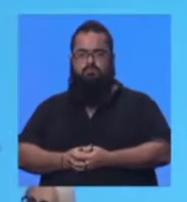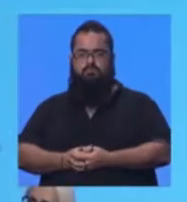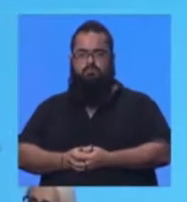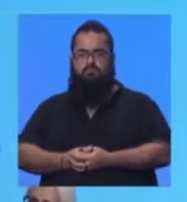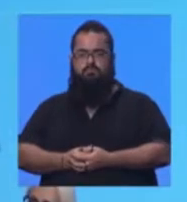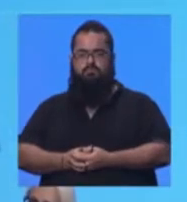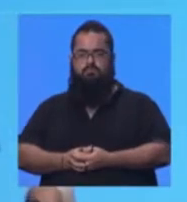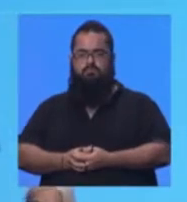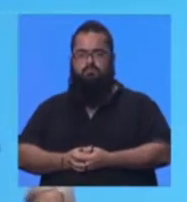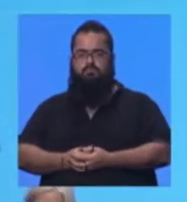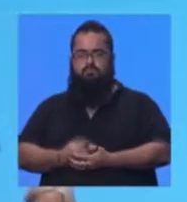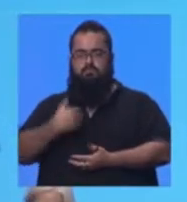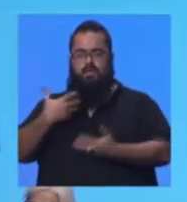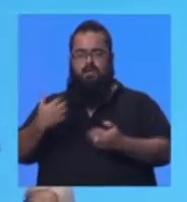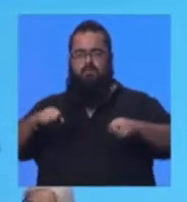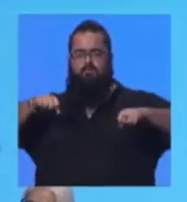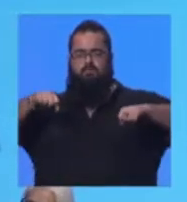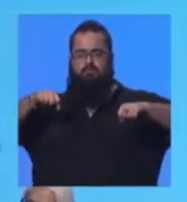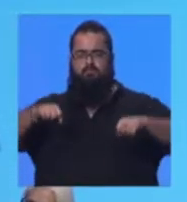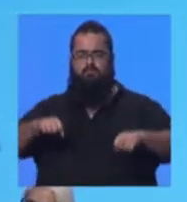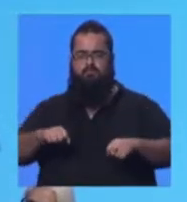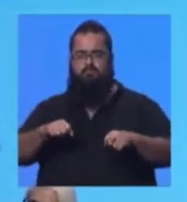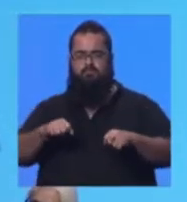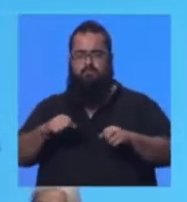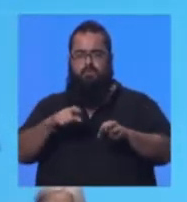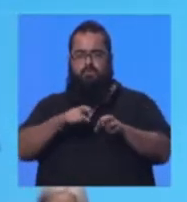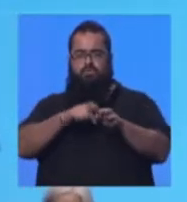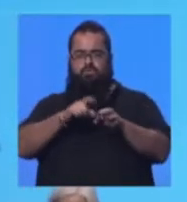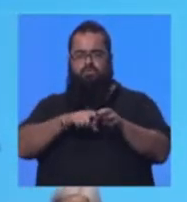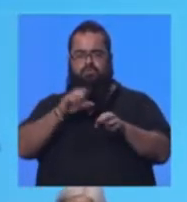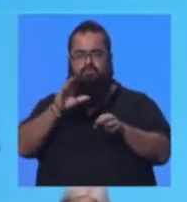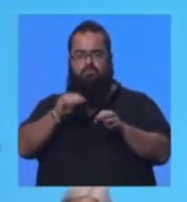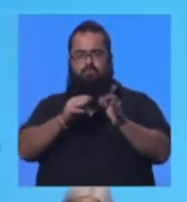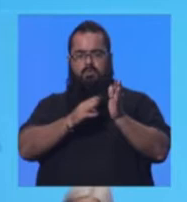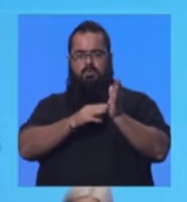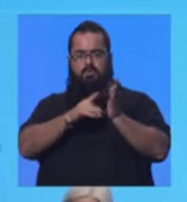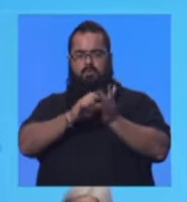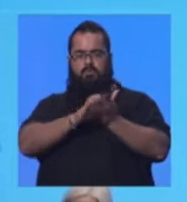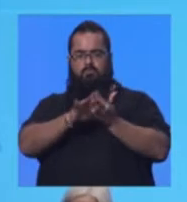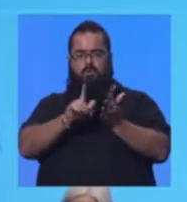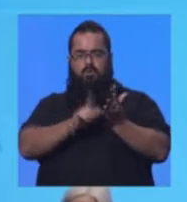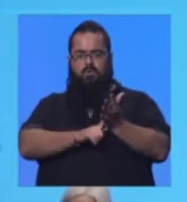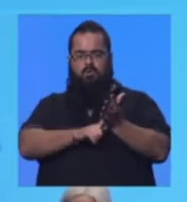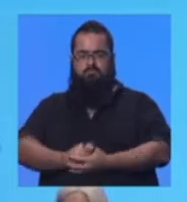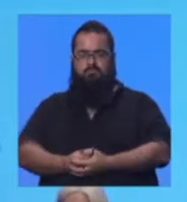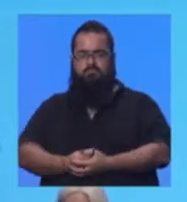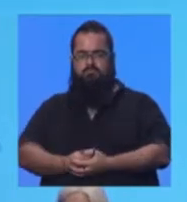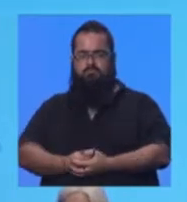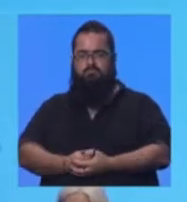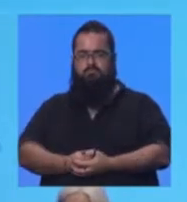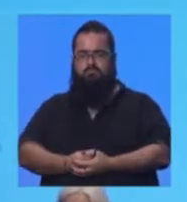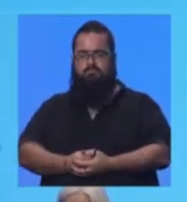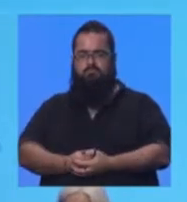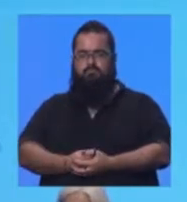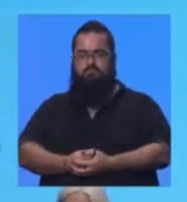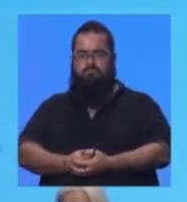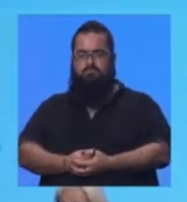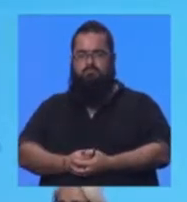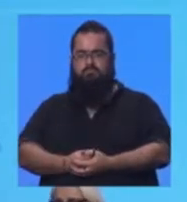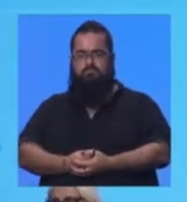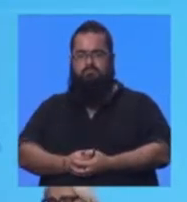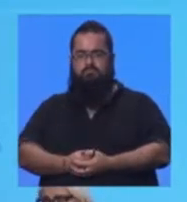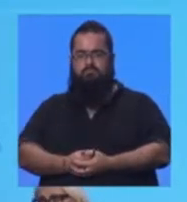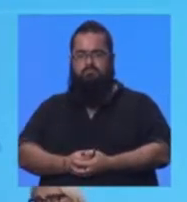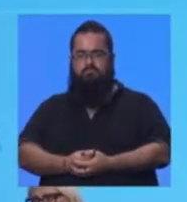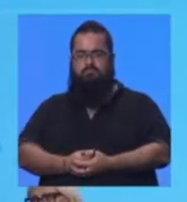Thank you, Mr. Chairman. I have a question from Michael Sanderson, a shareholder from Katamatite. That's the metropolis